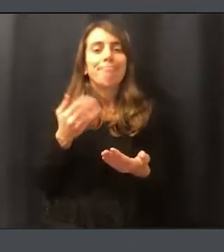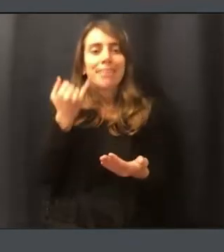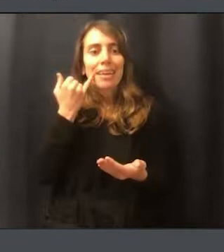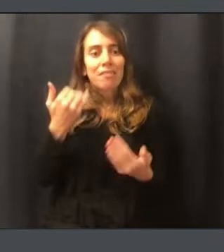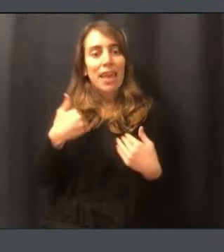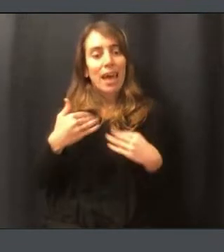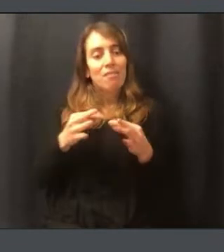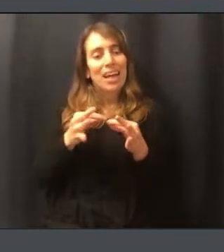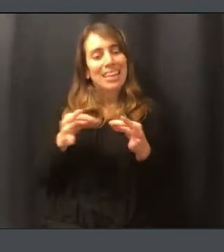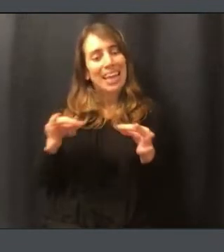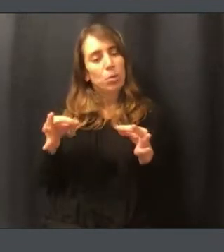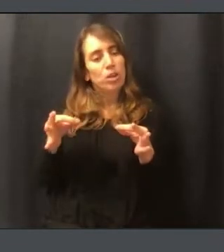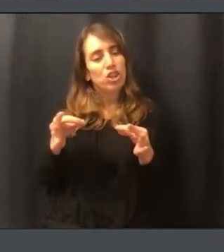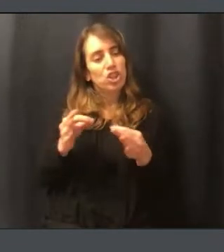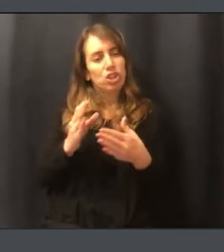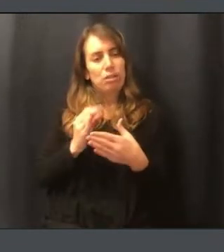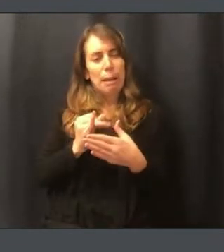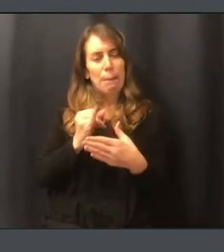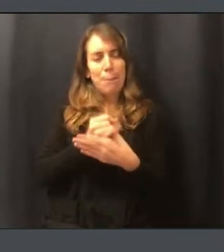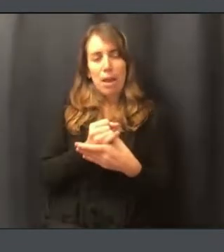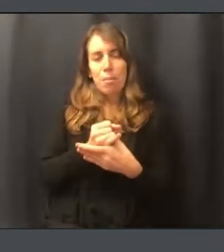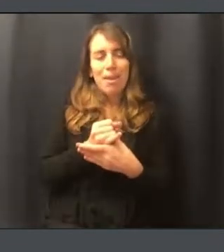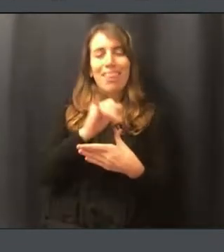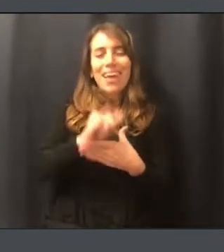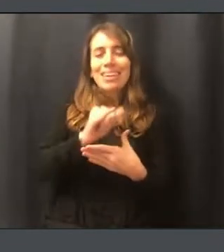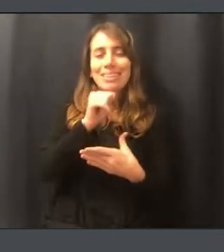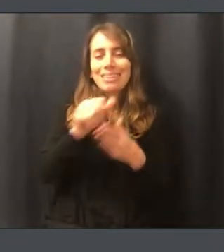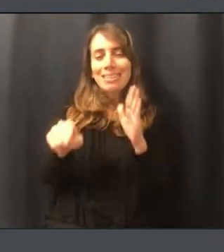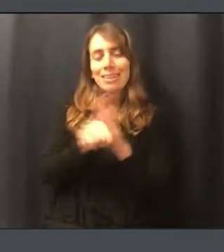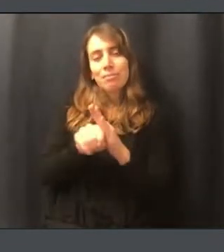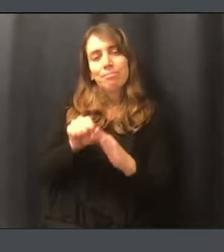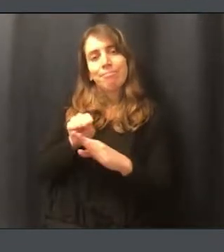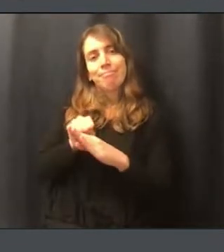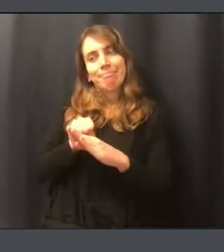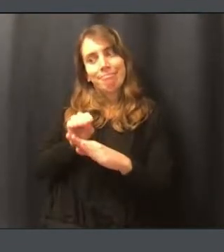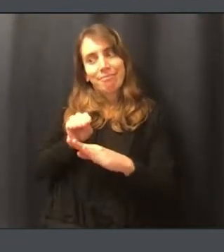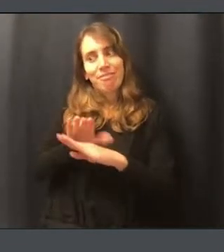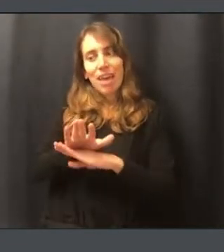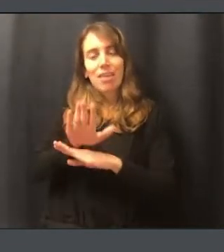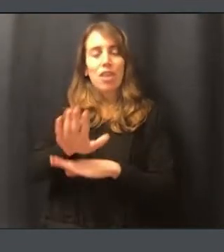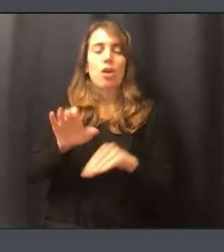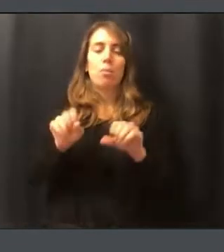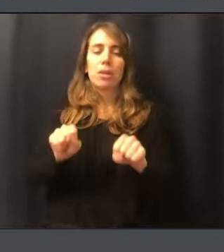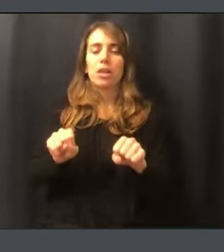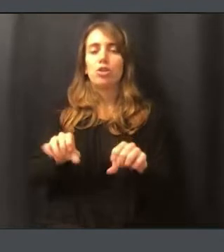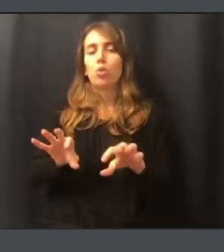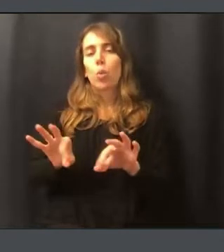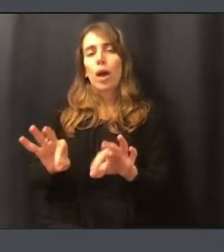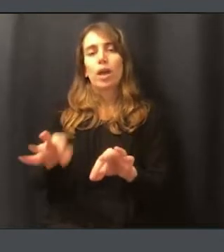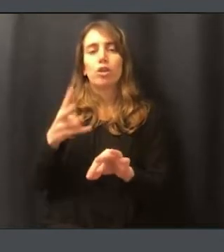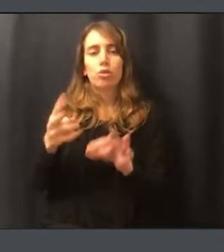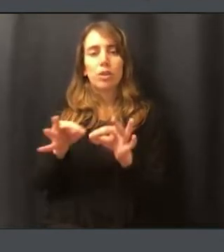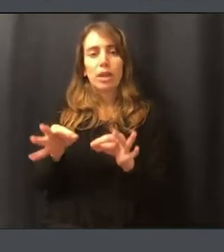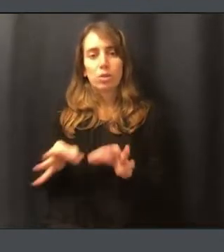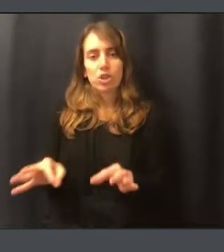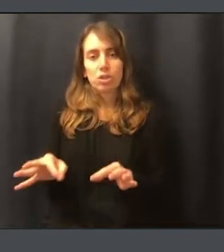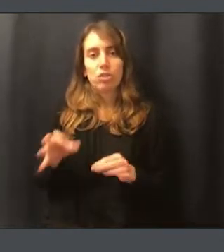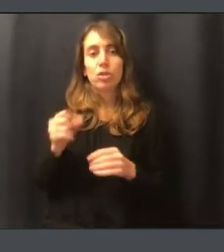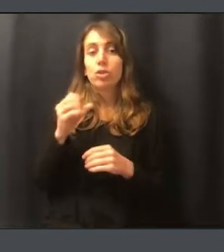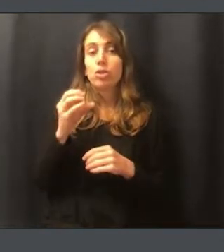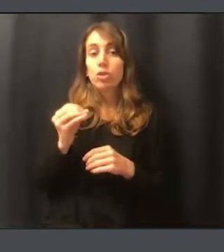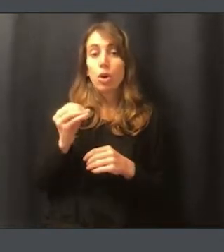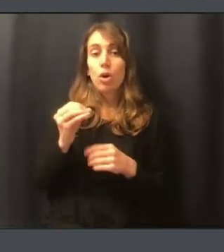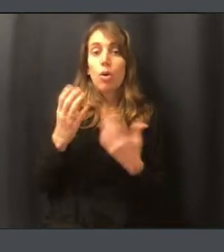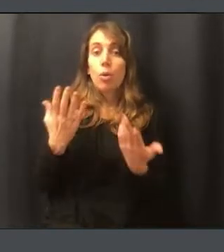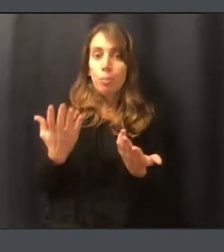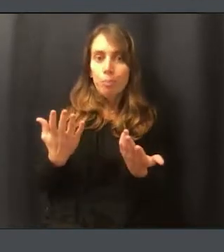doesn't negatively impact their ability to acquire 2 languages. And sort of saying by default, we're only going to focus on one language